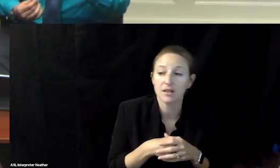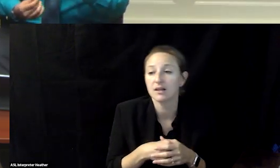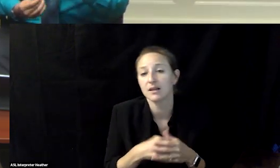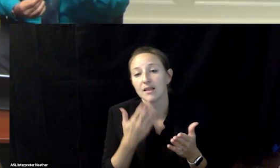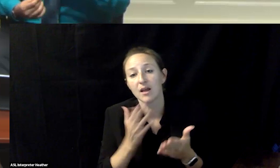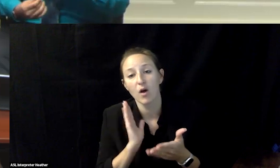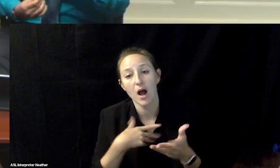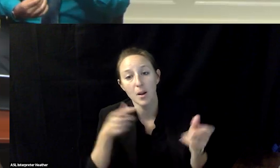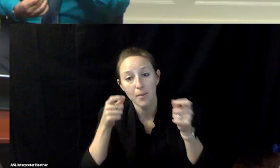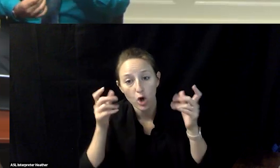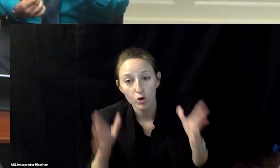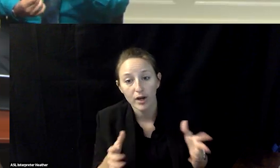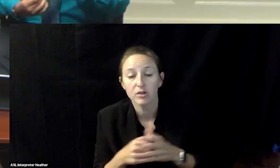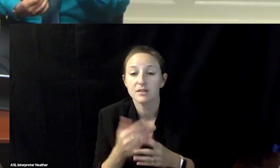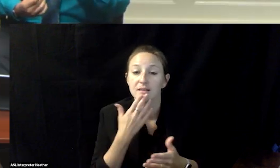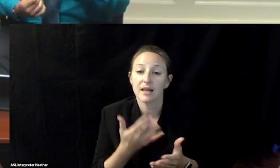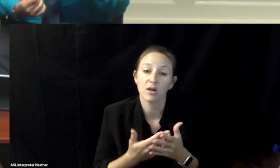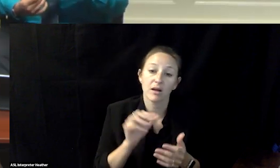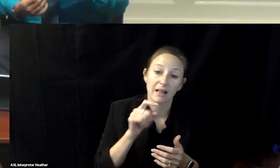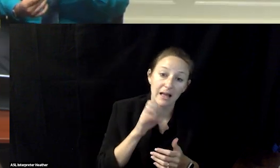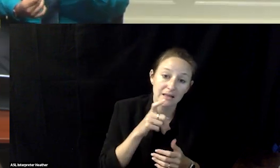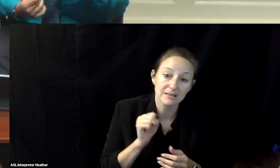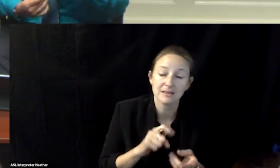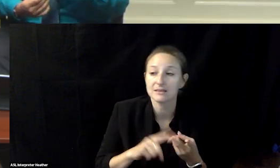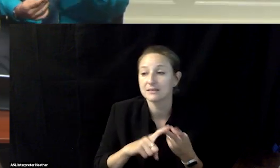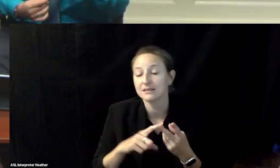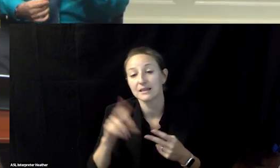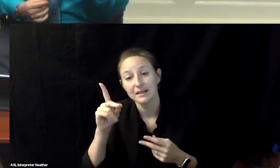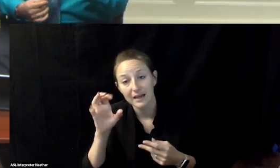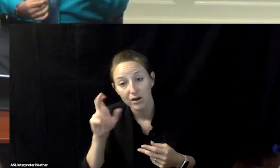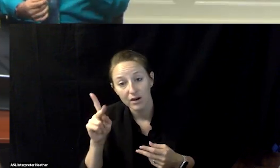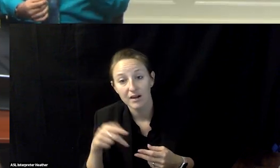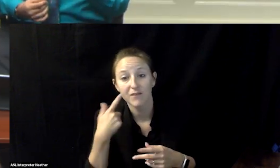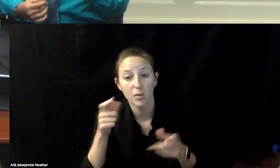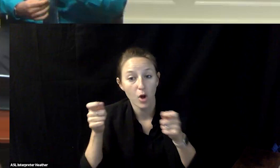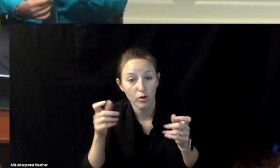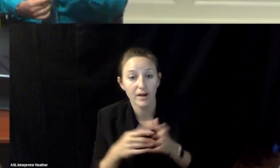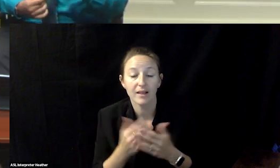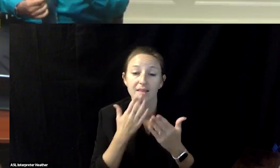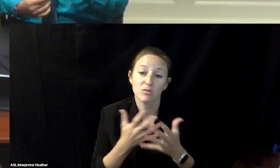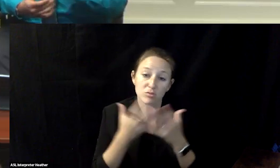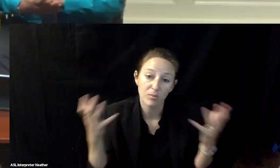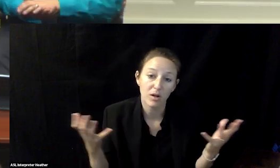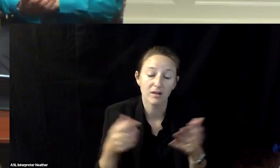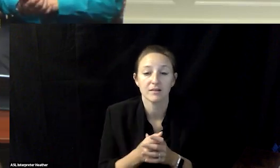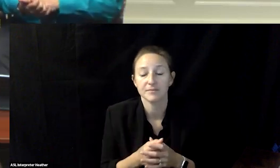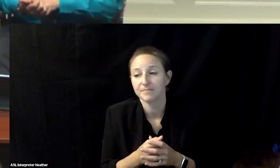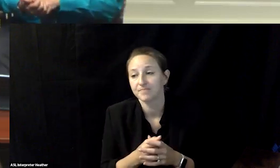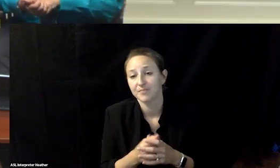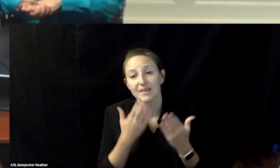had to leave, to Michael, to Janelle, to Derek for moderating. And especially thank you to Jennison for joining us today